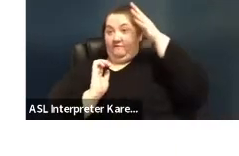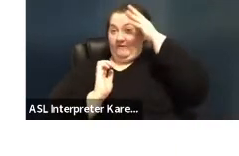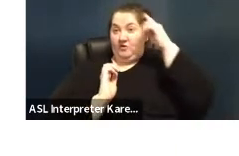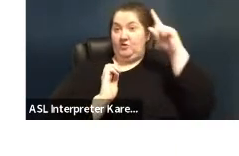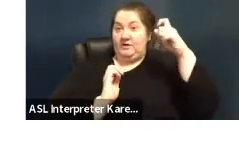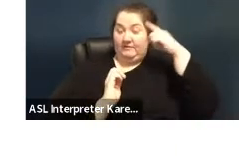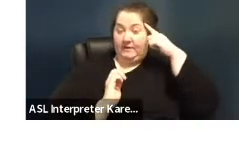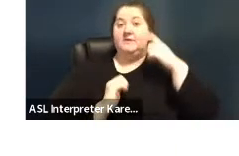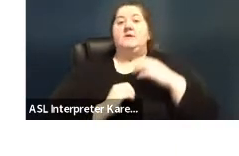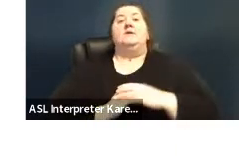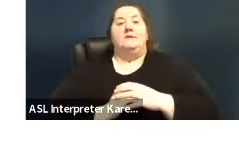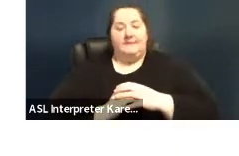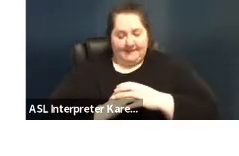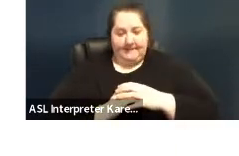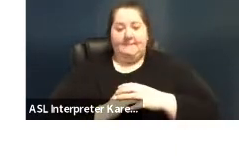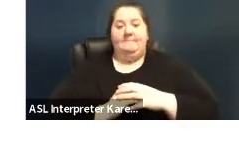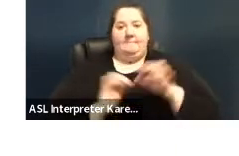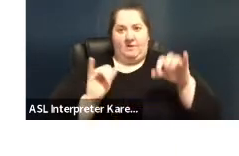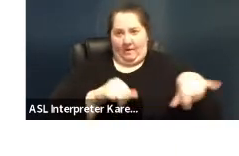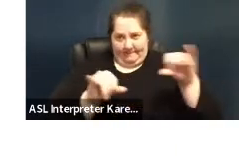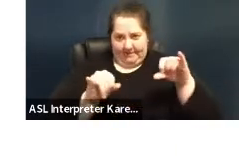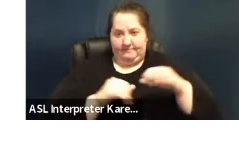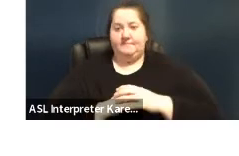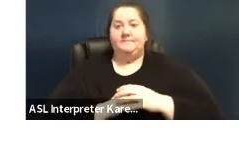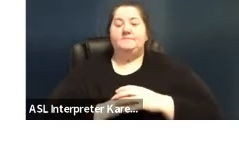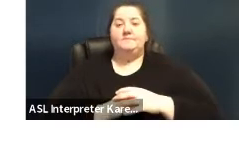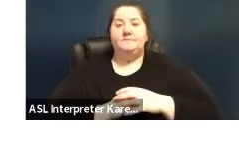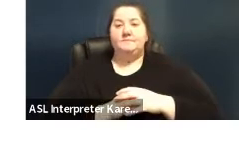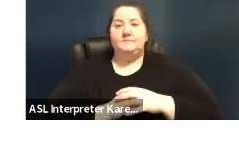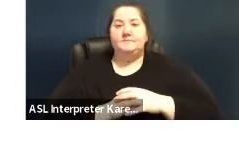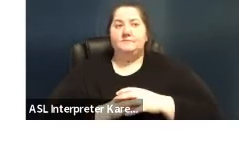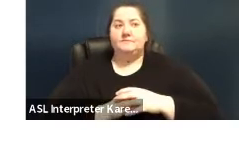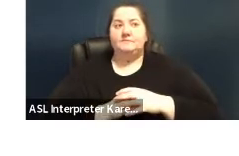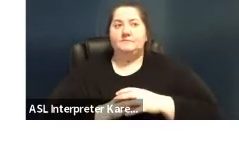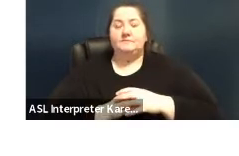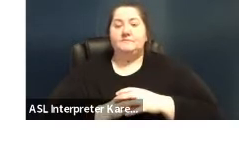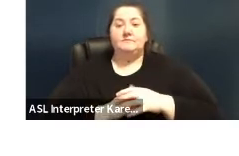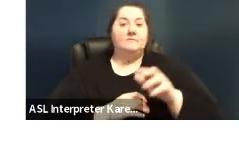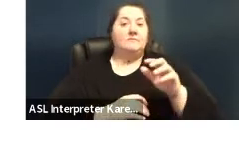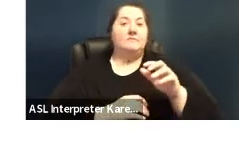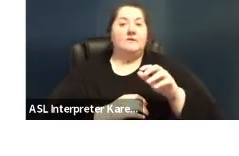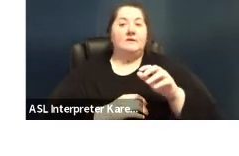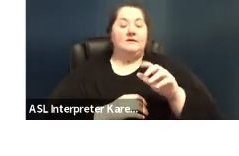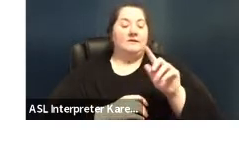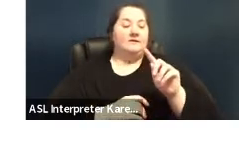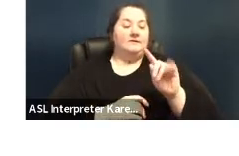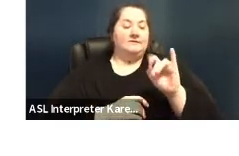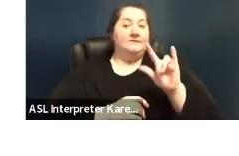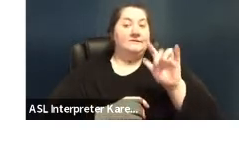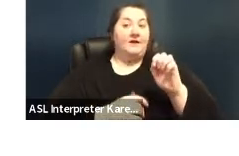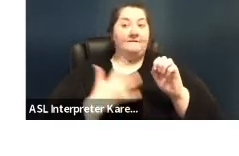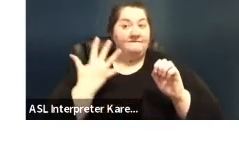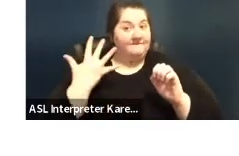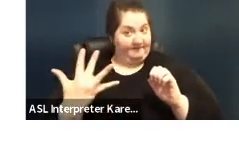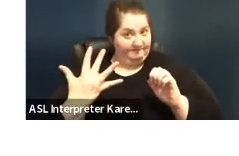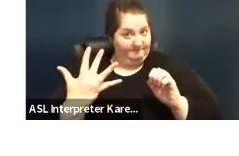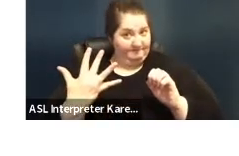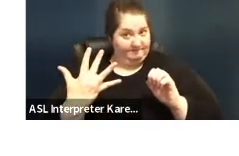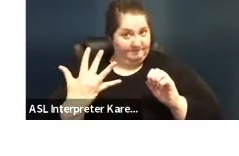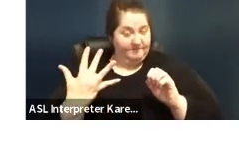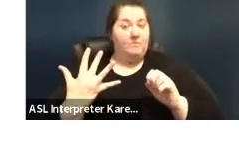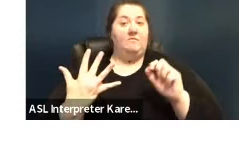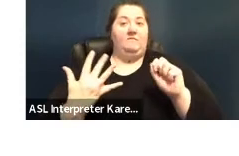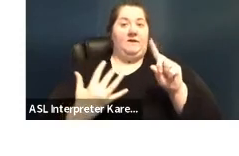is a common thing that we find. The ADA, Title V of the